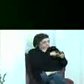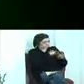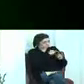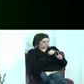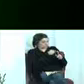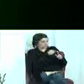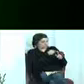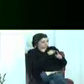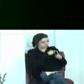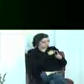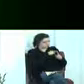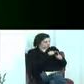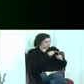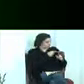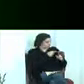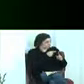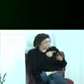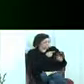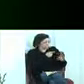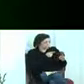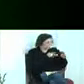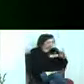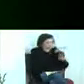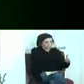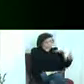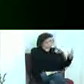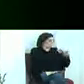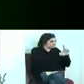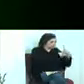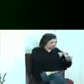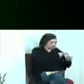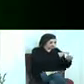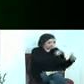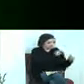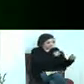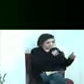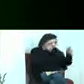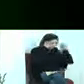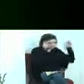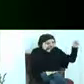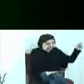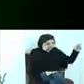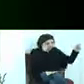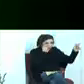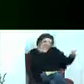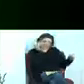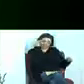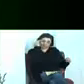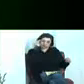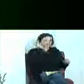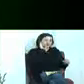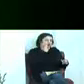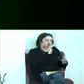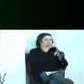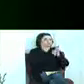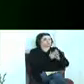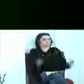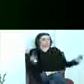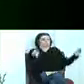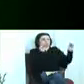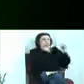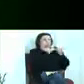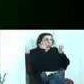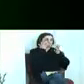and unfocused friends, know that you'll be an even greater embarrassment for me